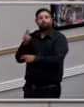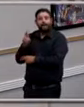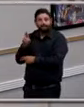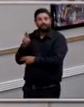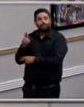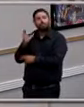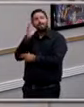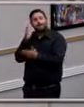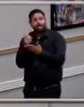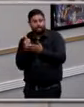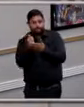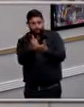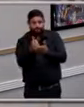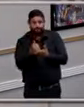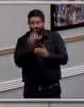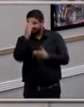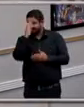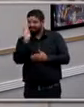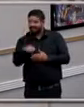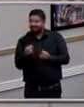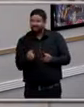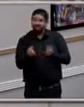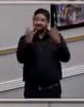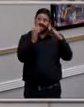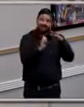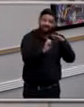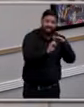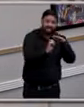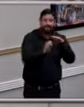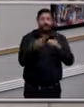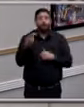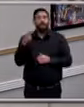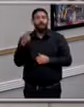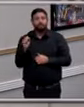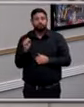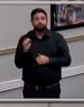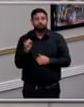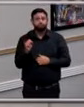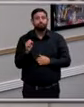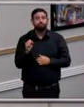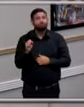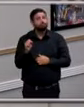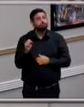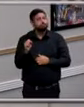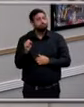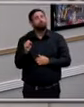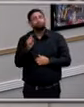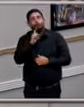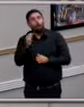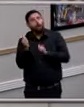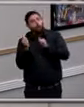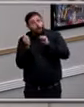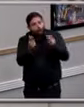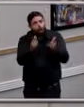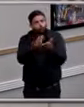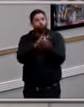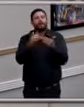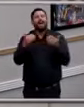Also know that many of the elementaries and high schools, well, actually all our schools have